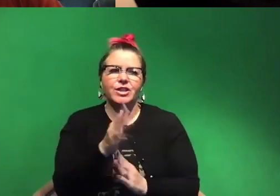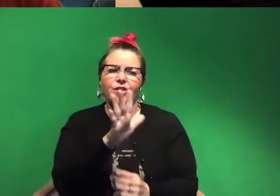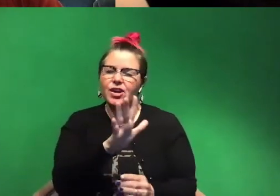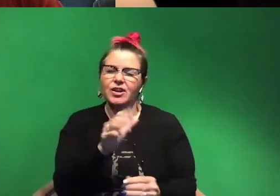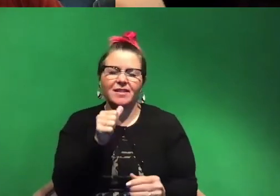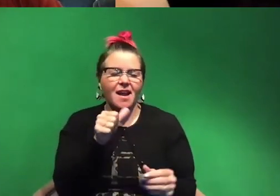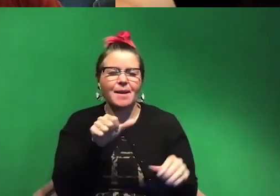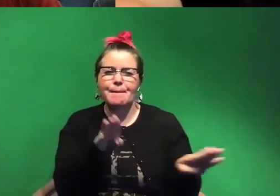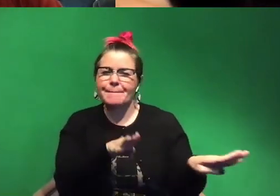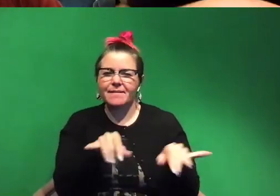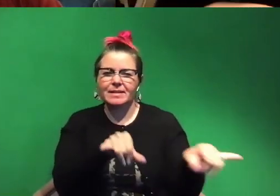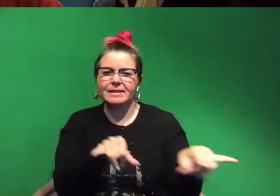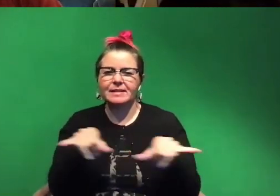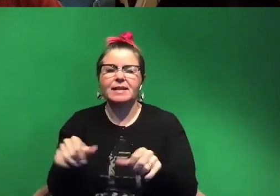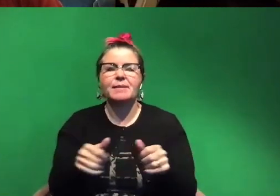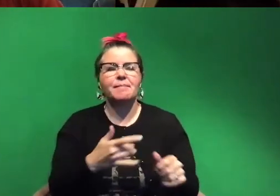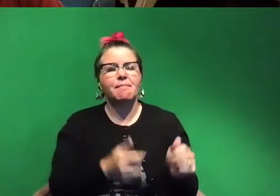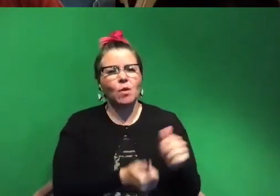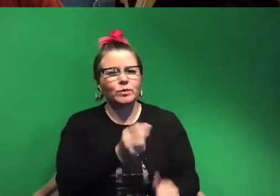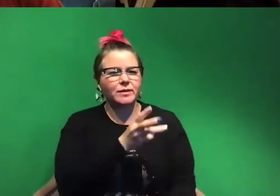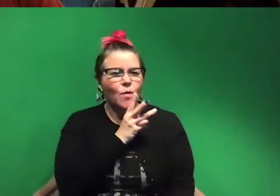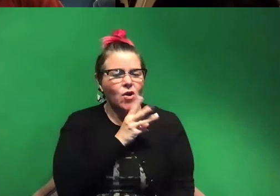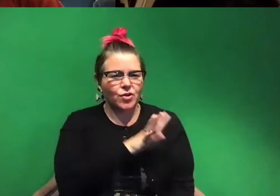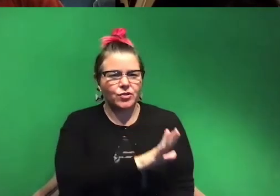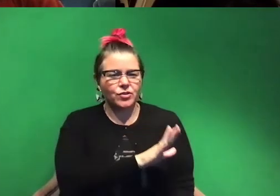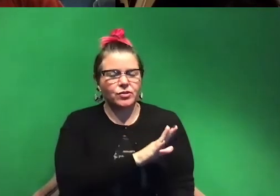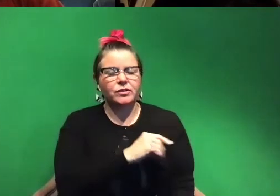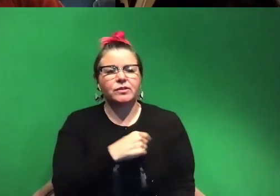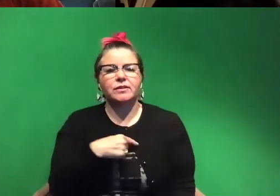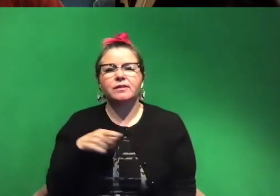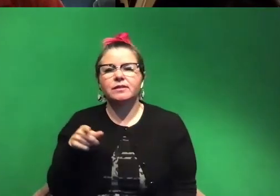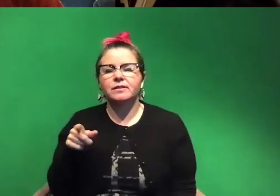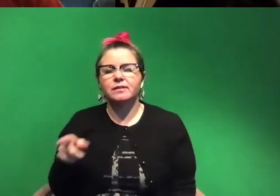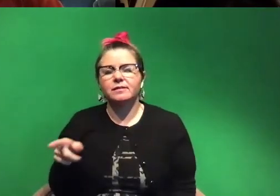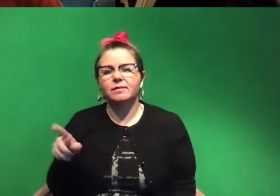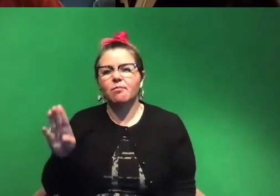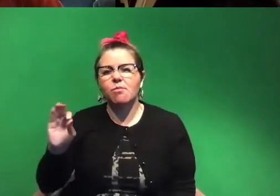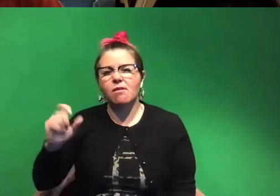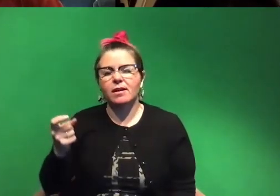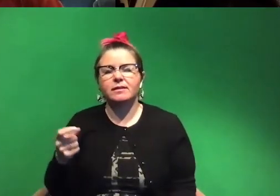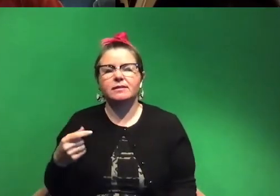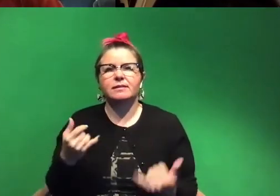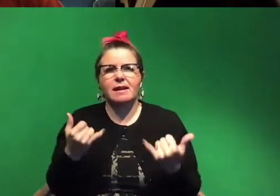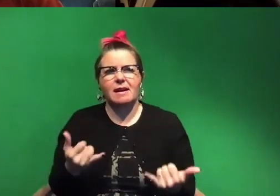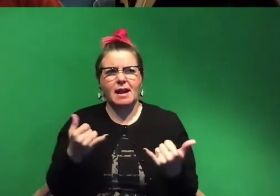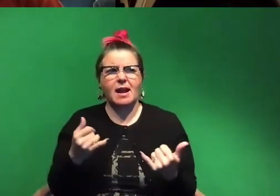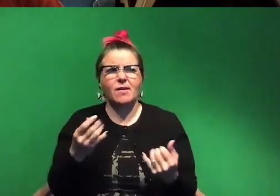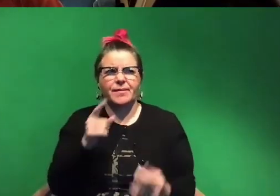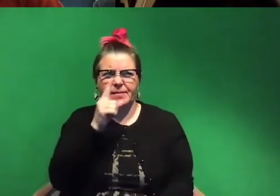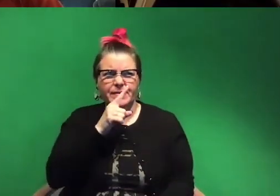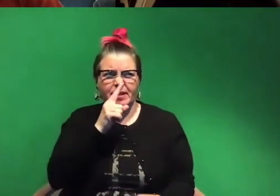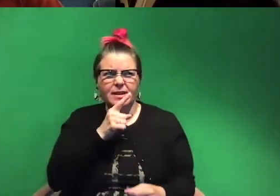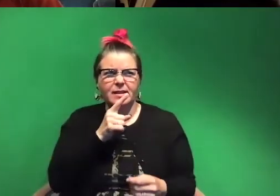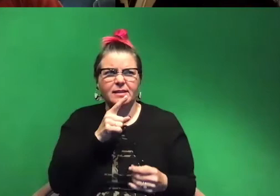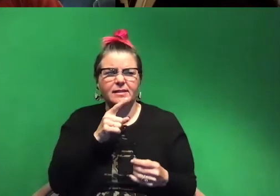said, they're mostly made up of water. I'm not sure if there's currently, that I know of off the top of my head, a synthetic version which